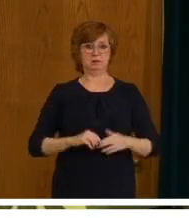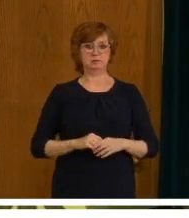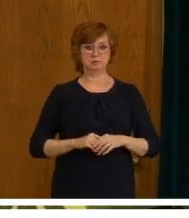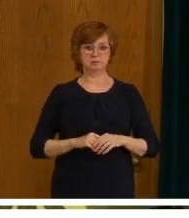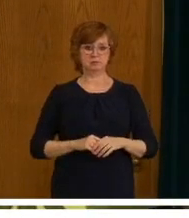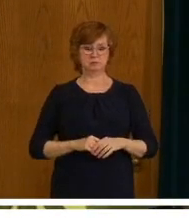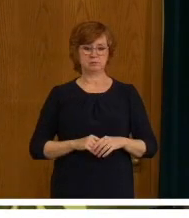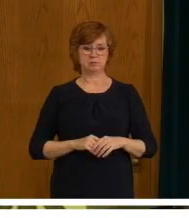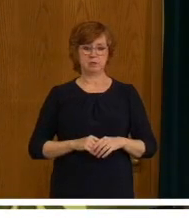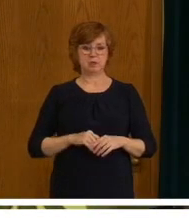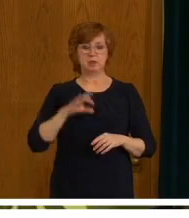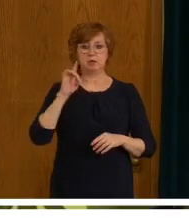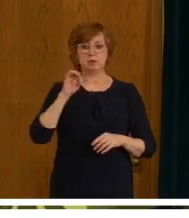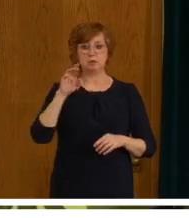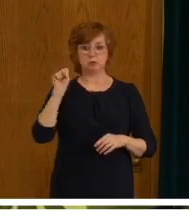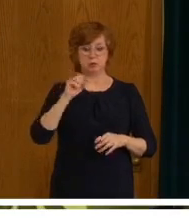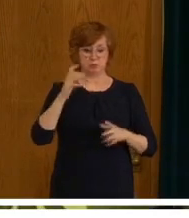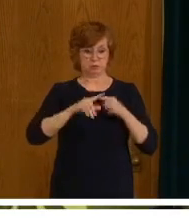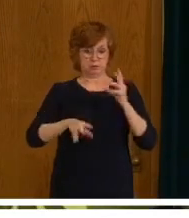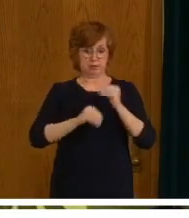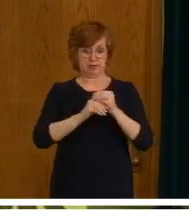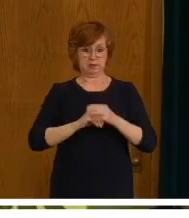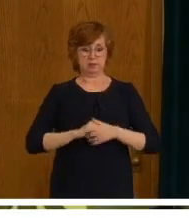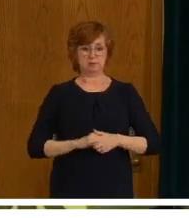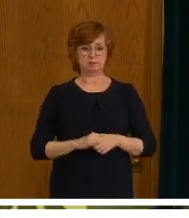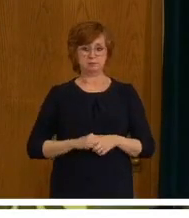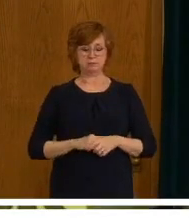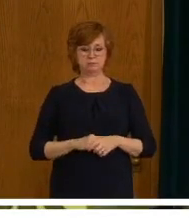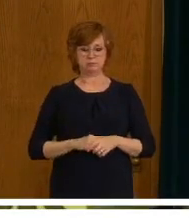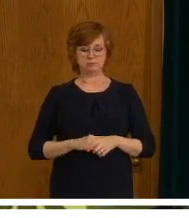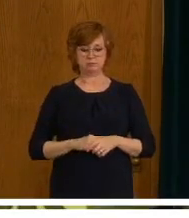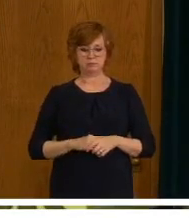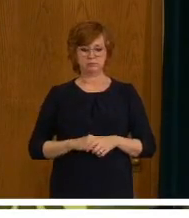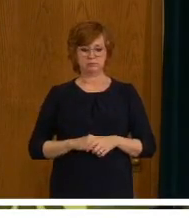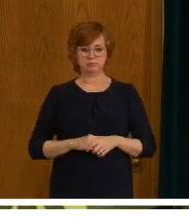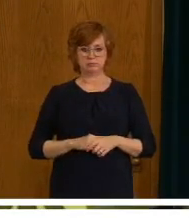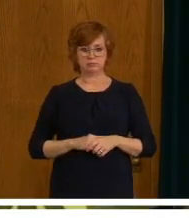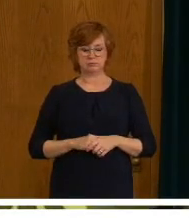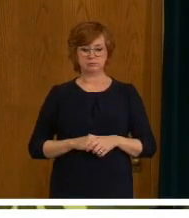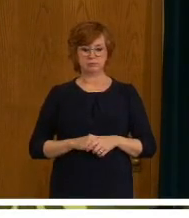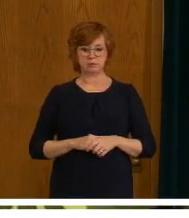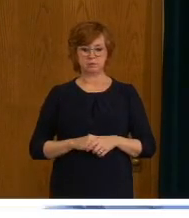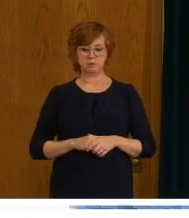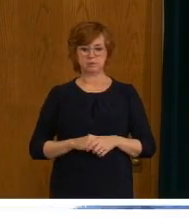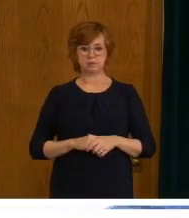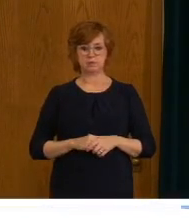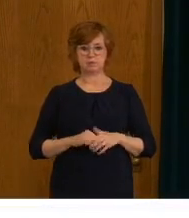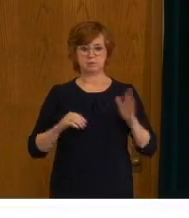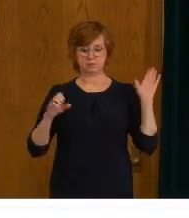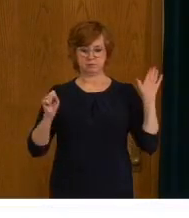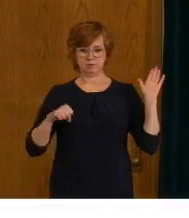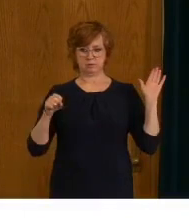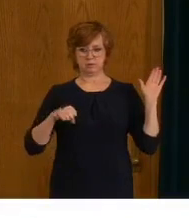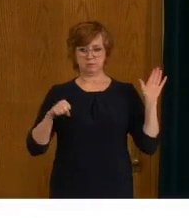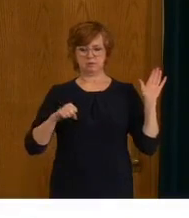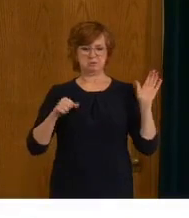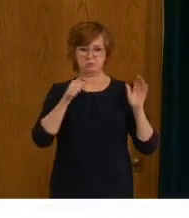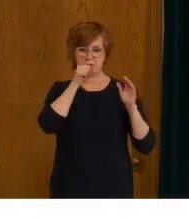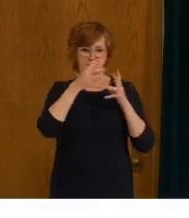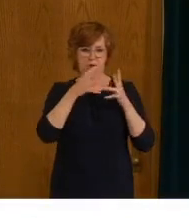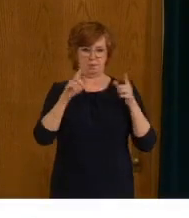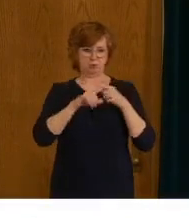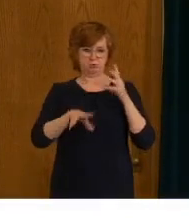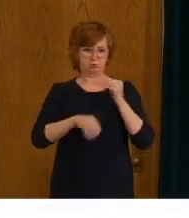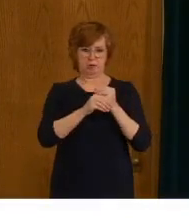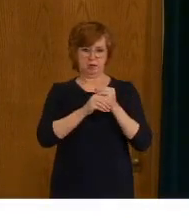Dr. Shahab, I know you might have something to add to that. Yeah, no, I think I don't have too much to add,